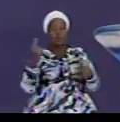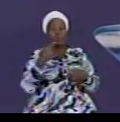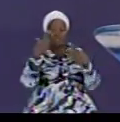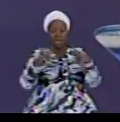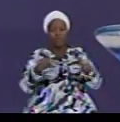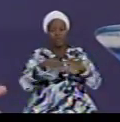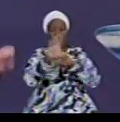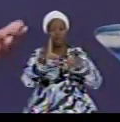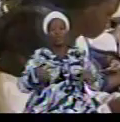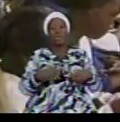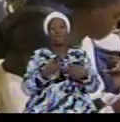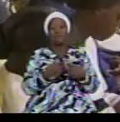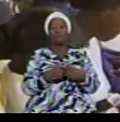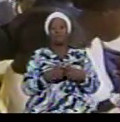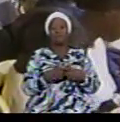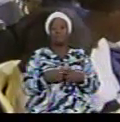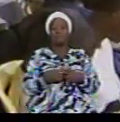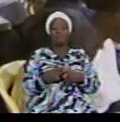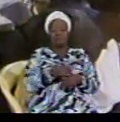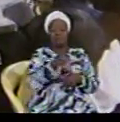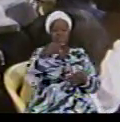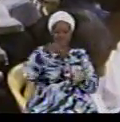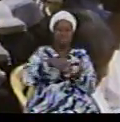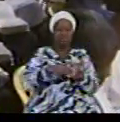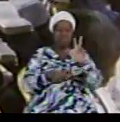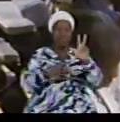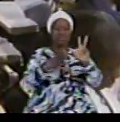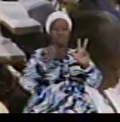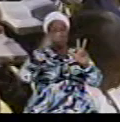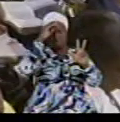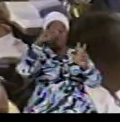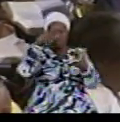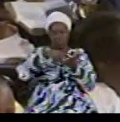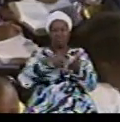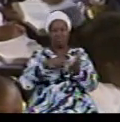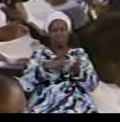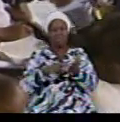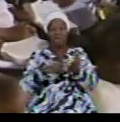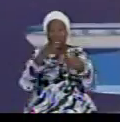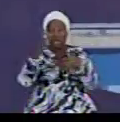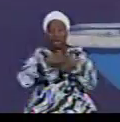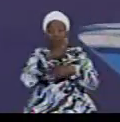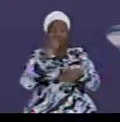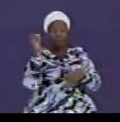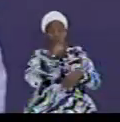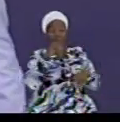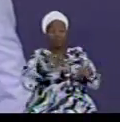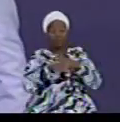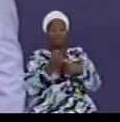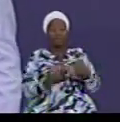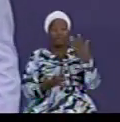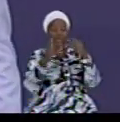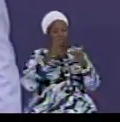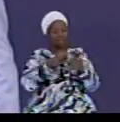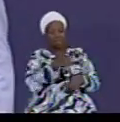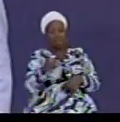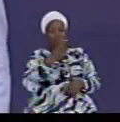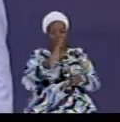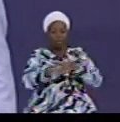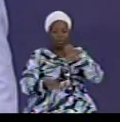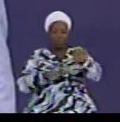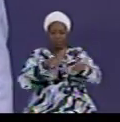life. They stood up after they threw them into the fire, and they were walking, and they were